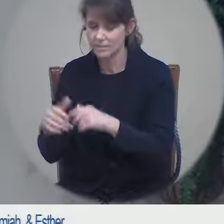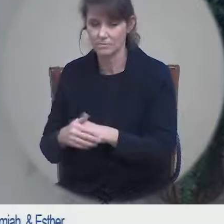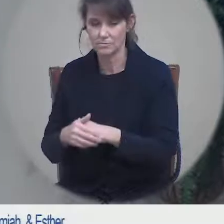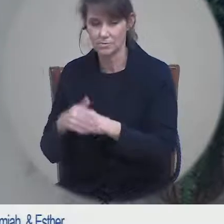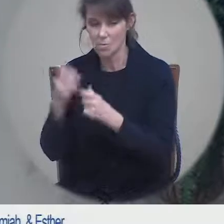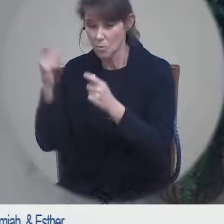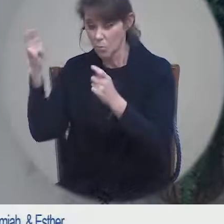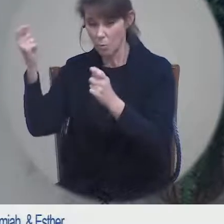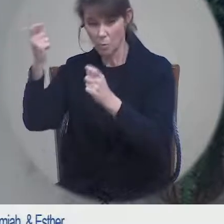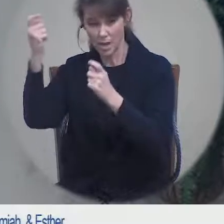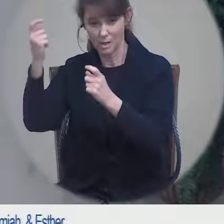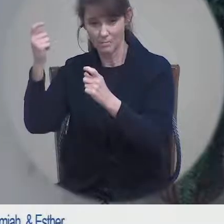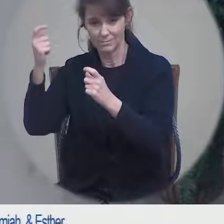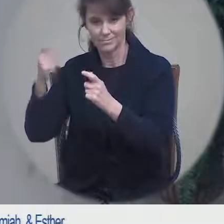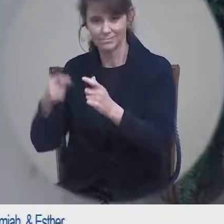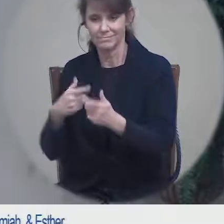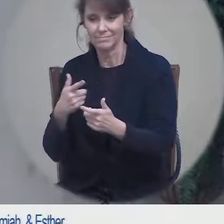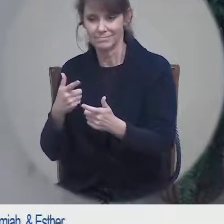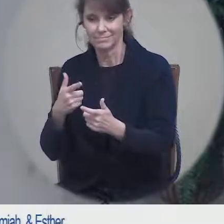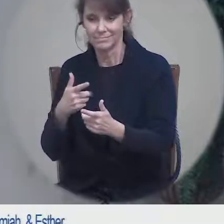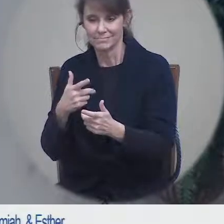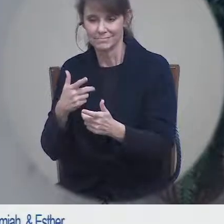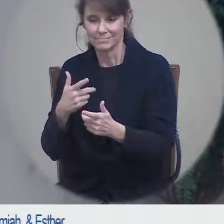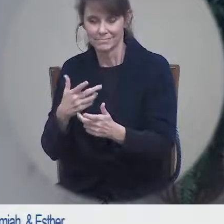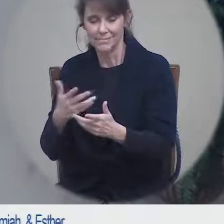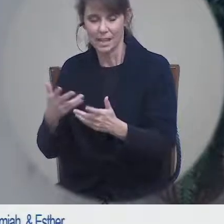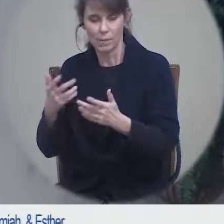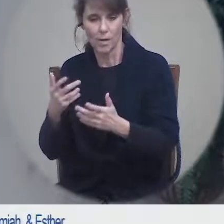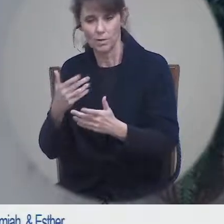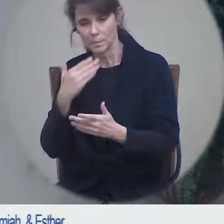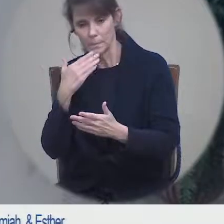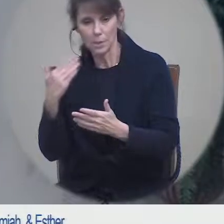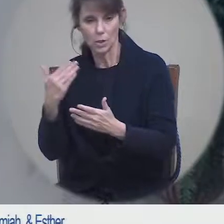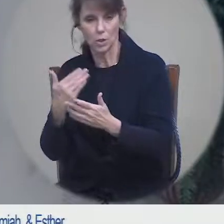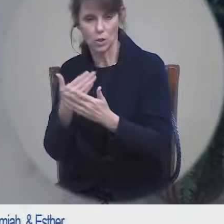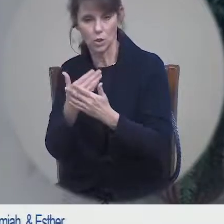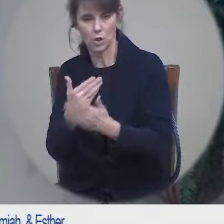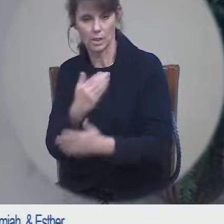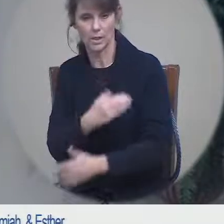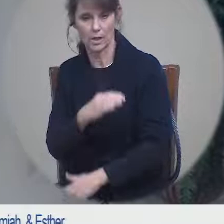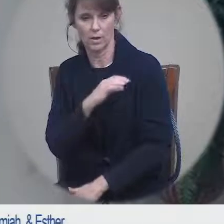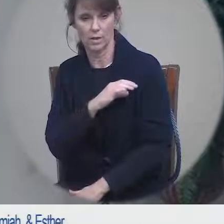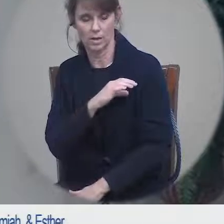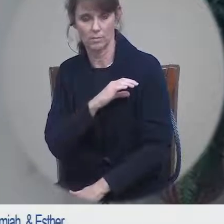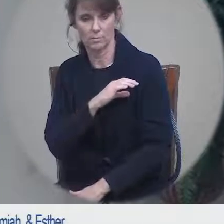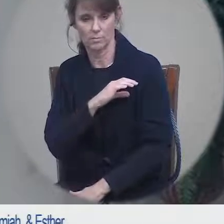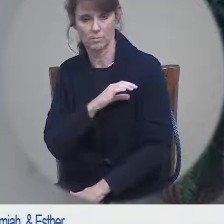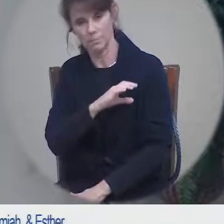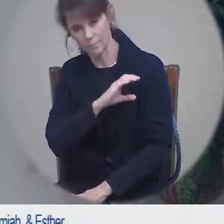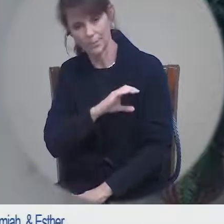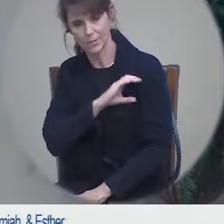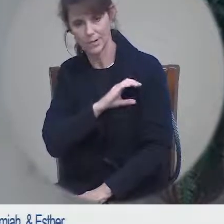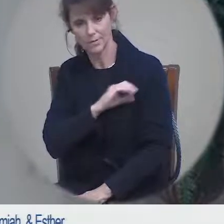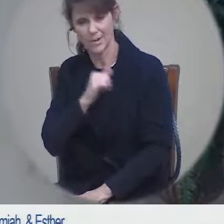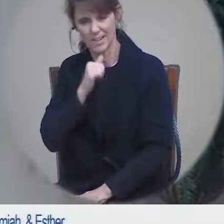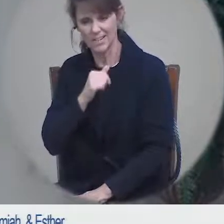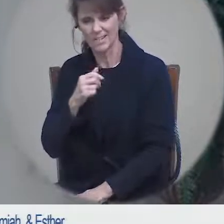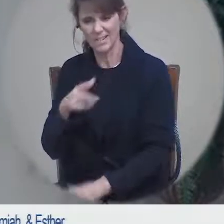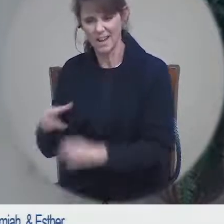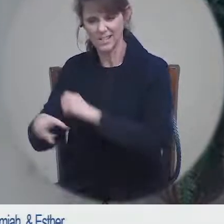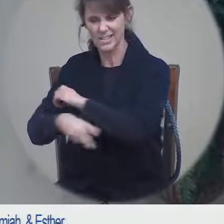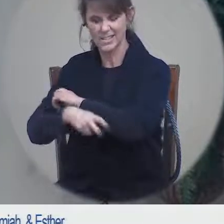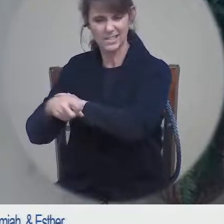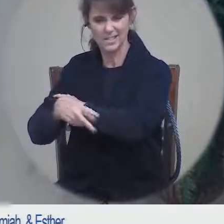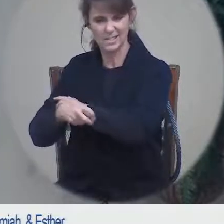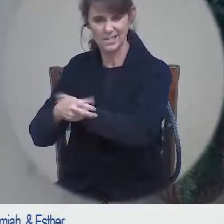an act of retaliation. This was an act of defense to protect themselves from the aggression of Haman's